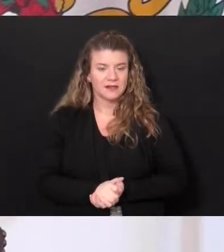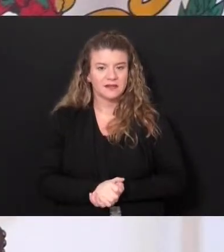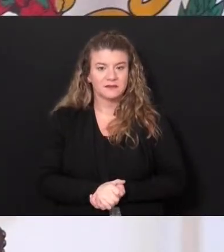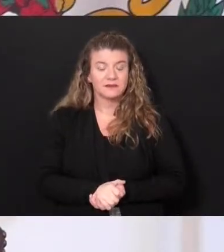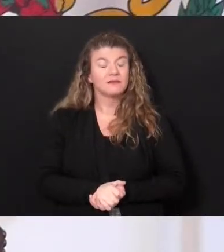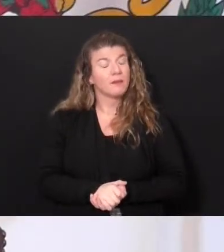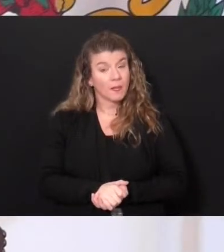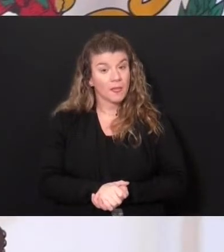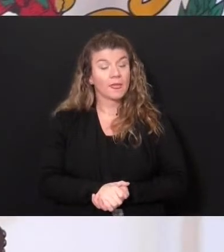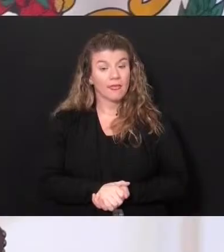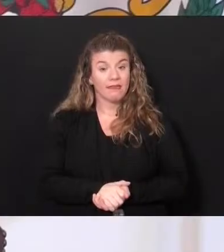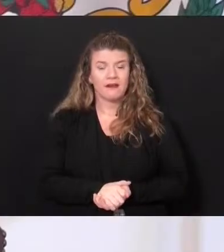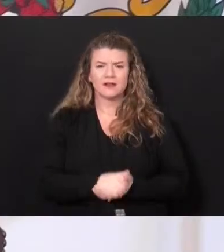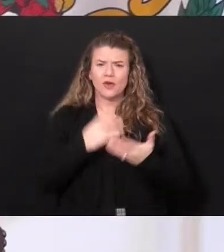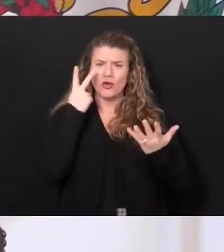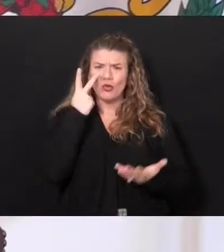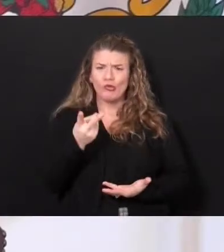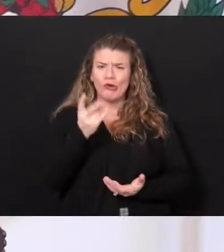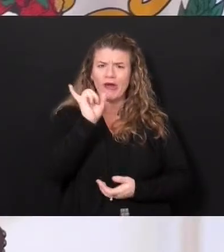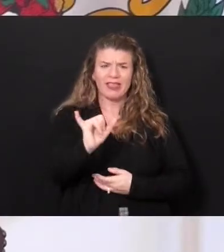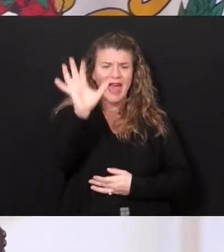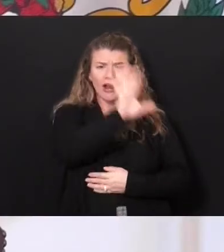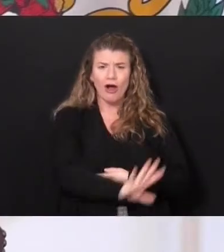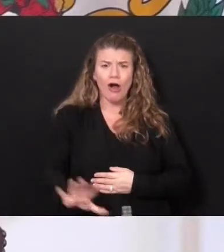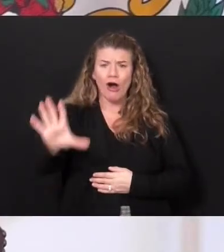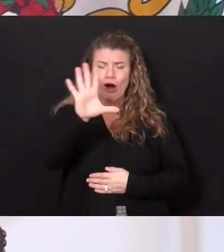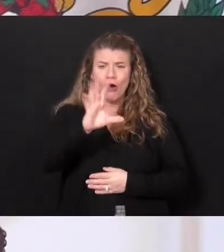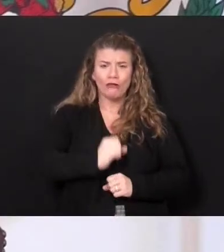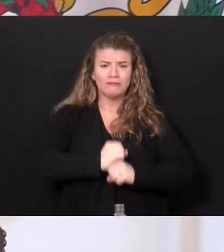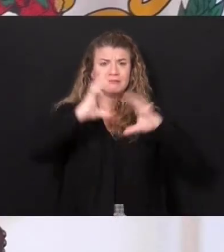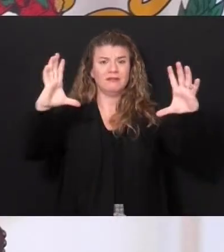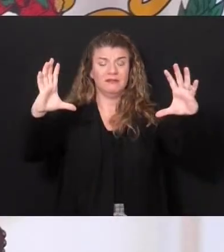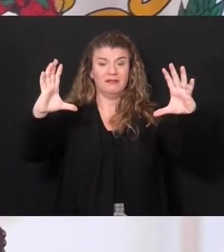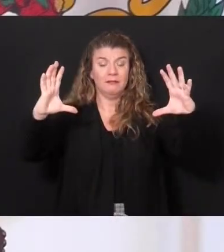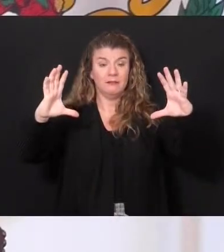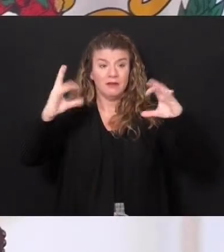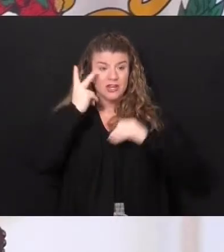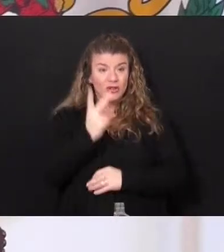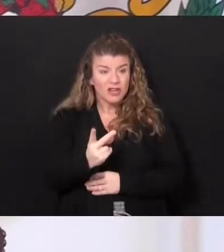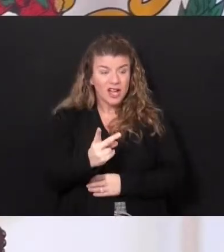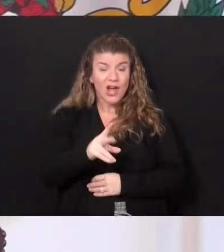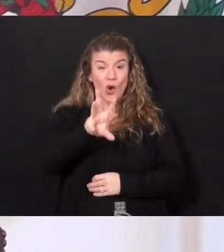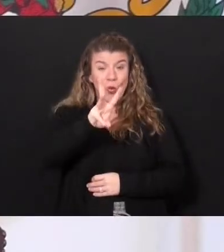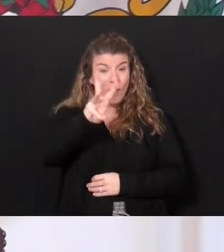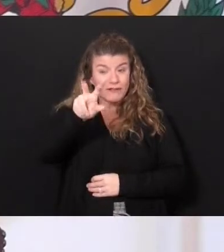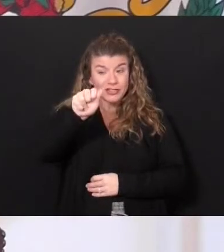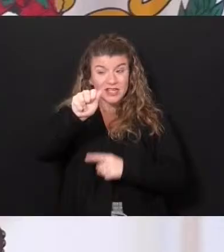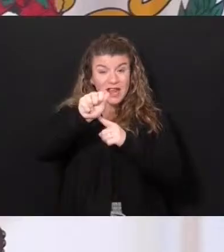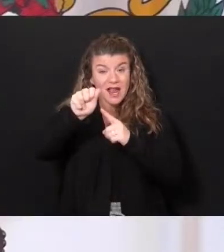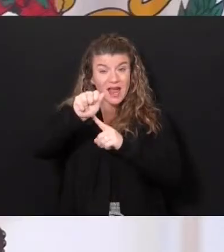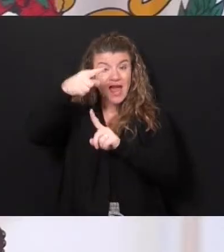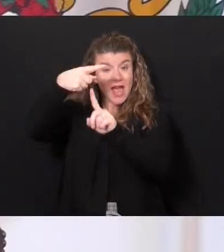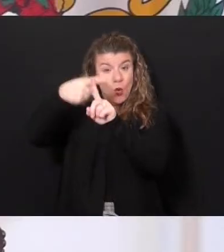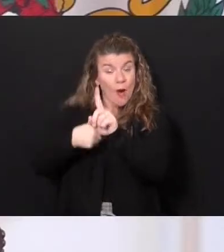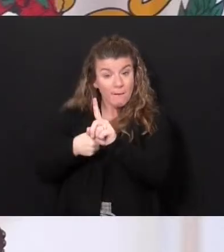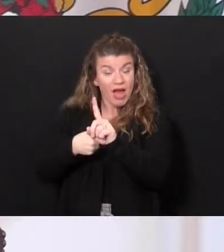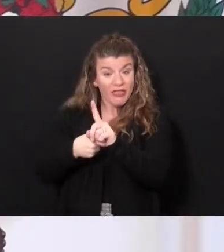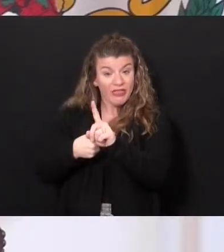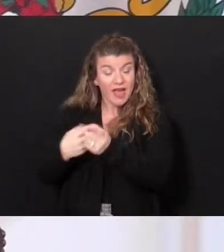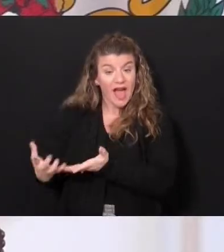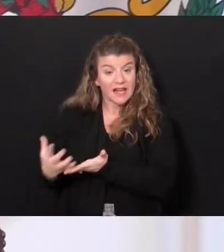Now think about this, just think about it. West Virginia in 1 month has collected